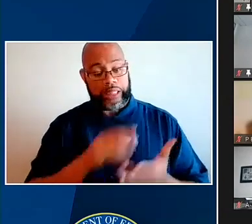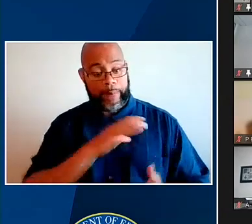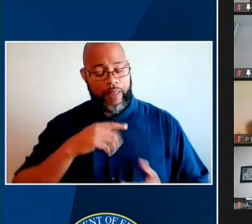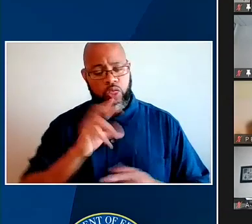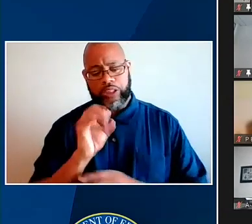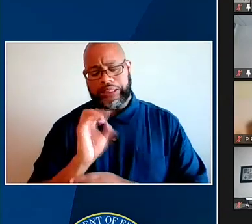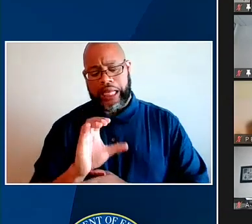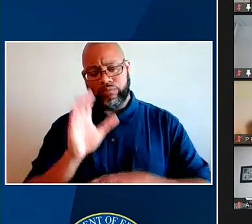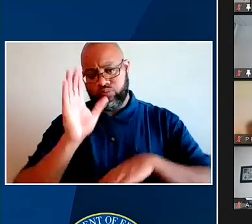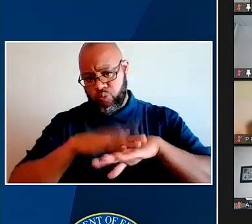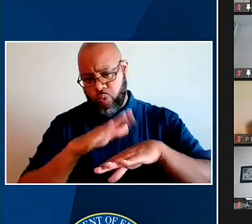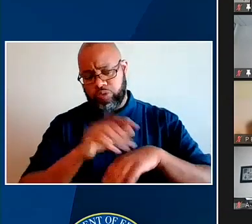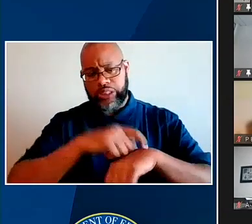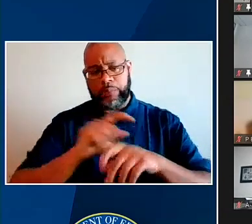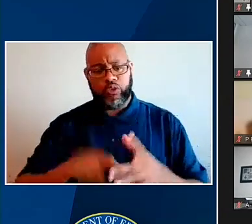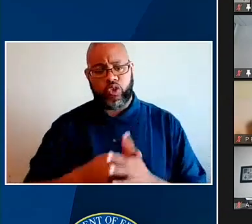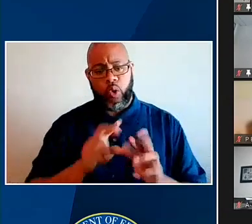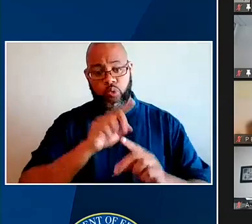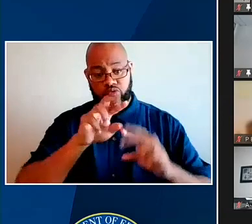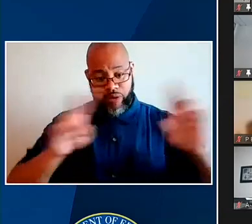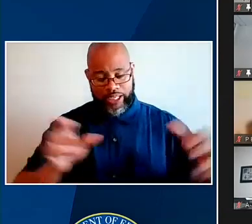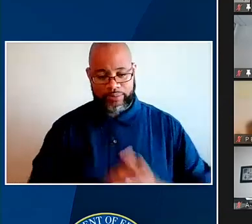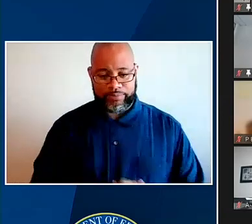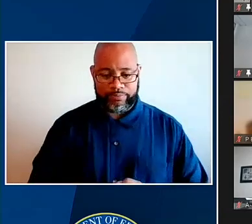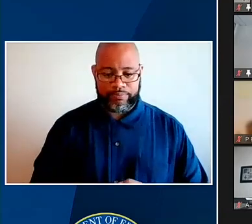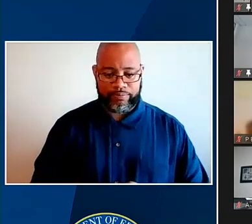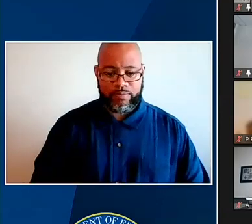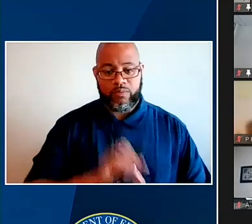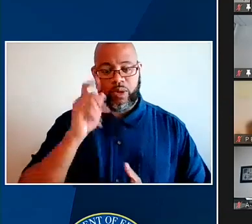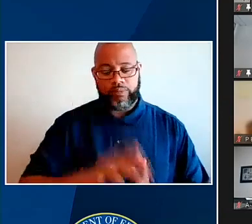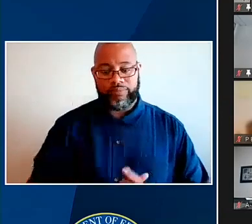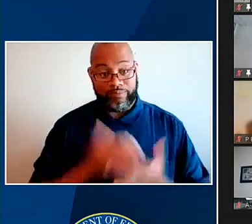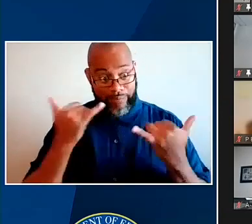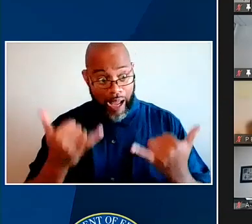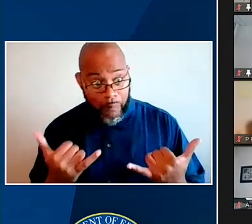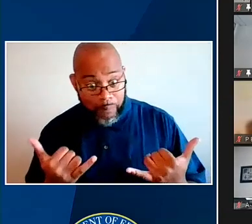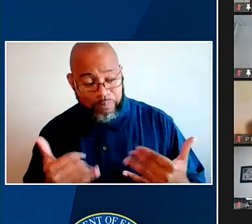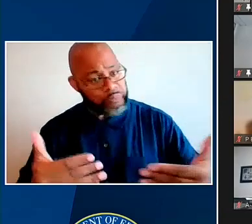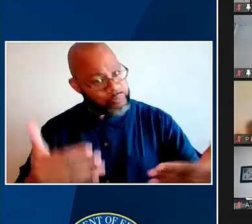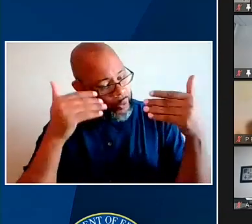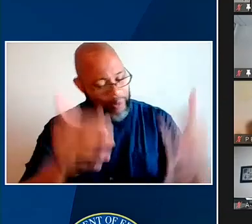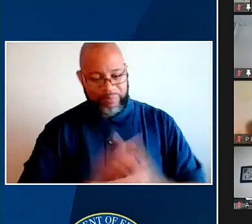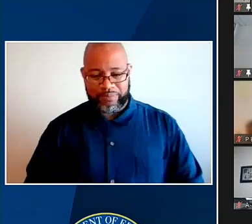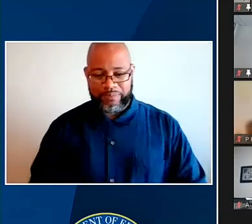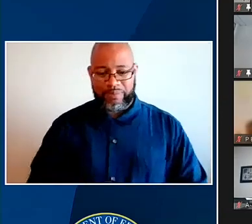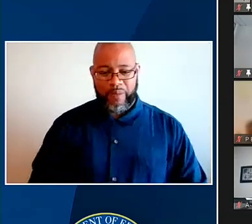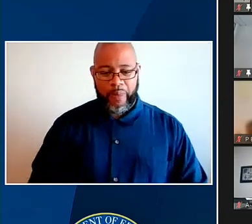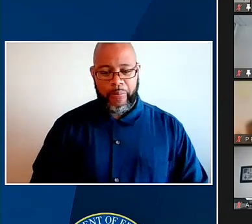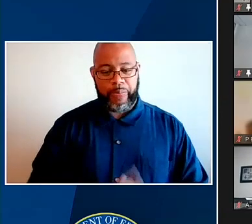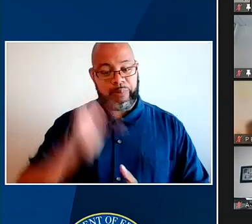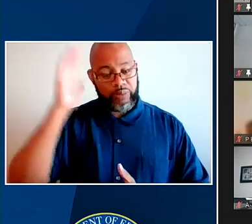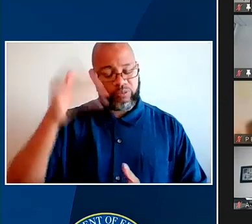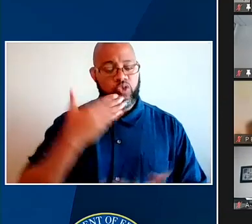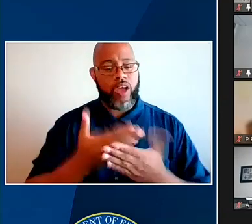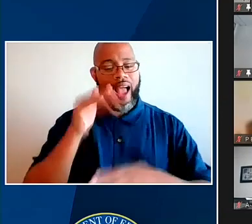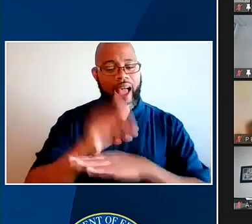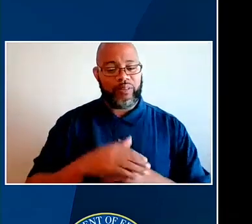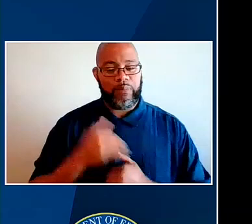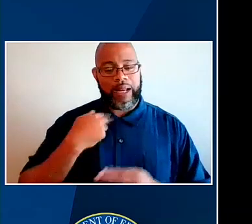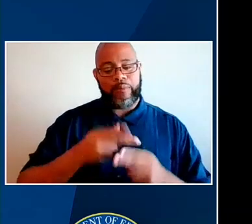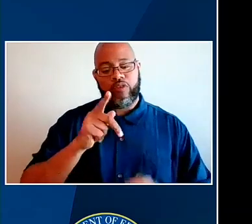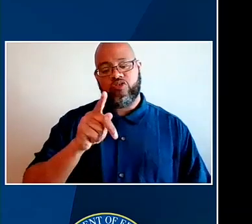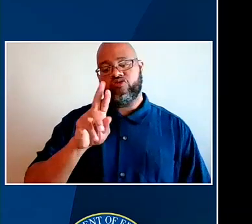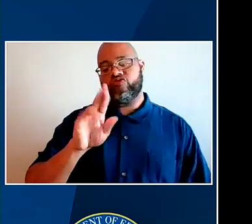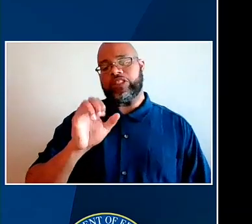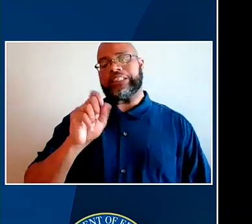30-second heads up, and your time will begin whenever you're ready. Okay. Now? Go ahead. Okay. All right. Good afternoon. My name is